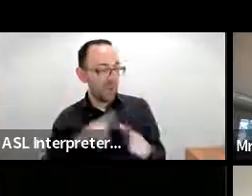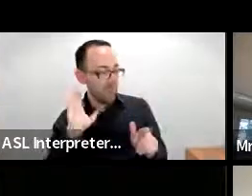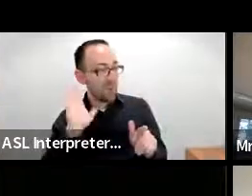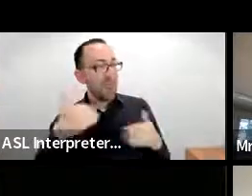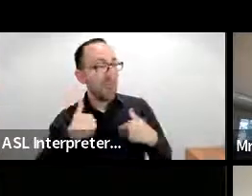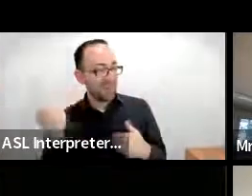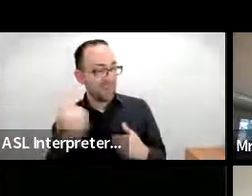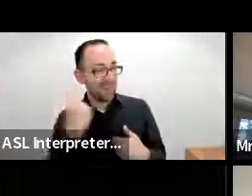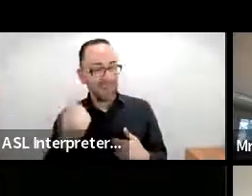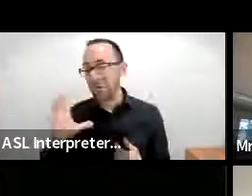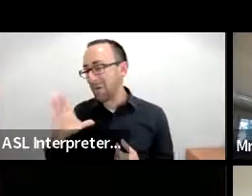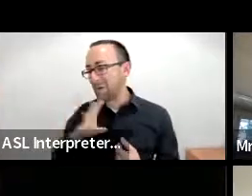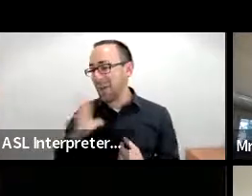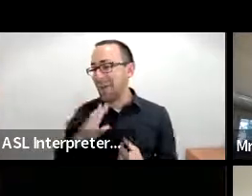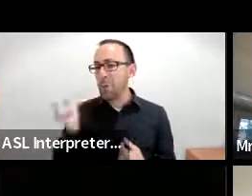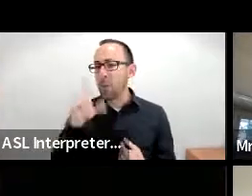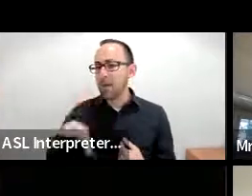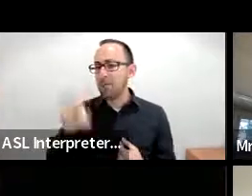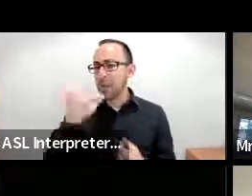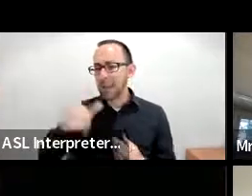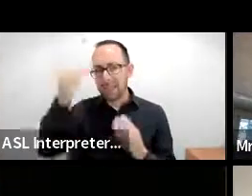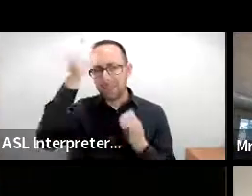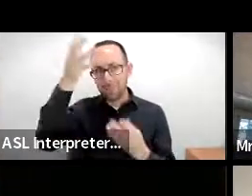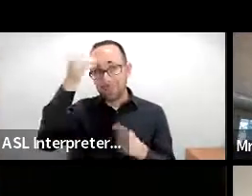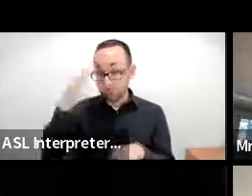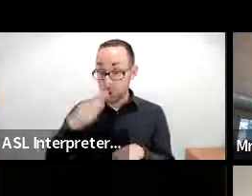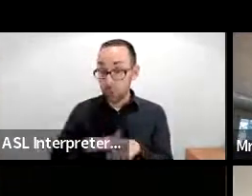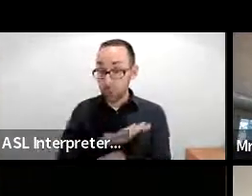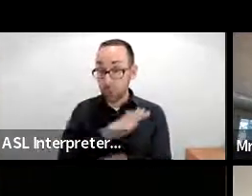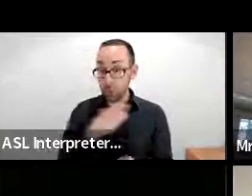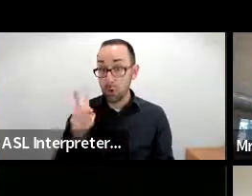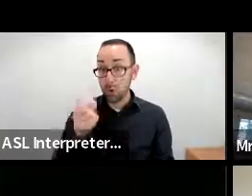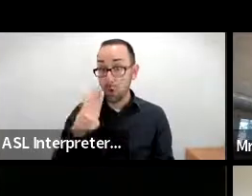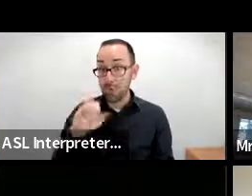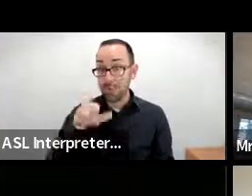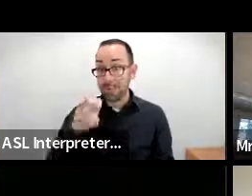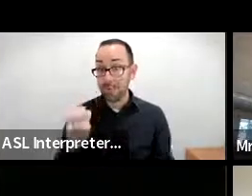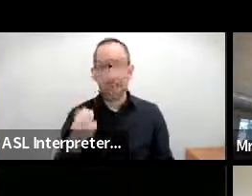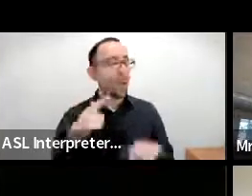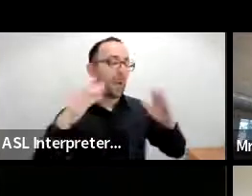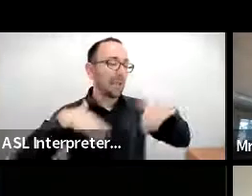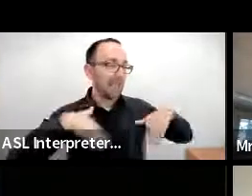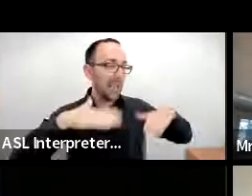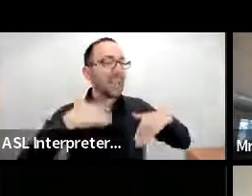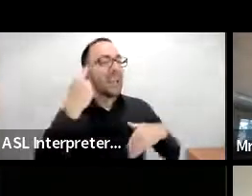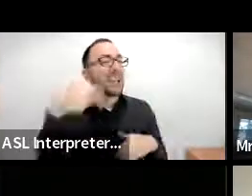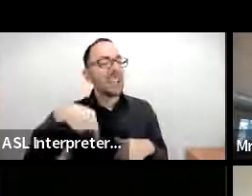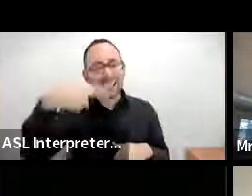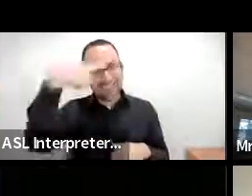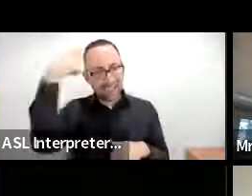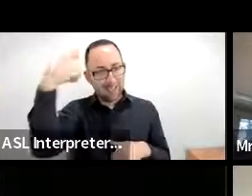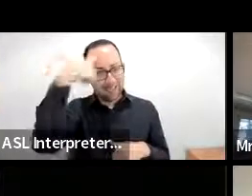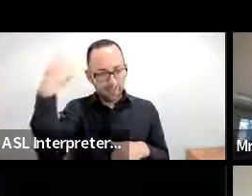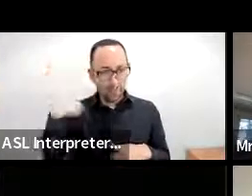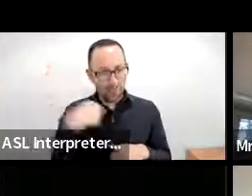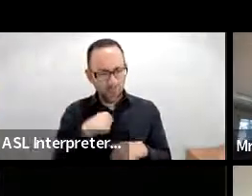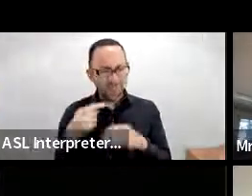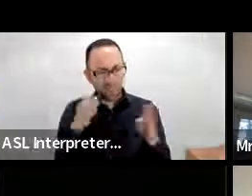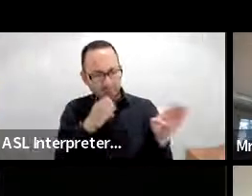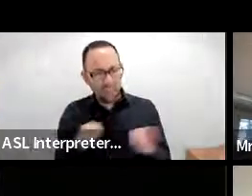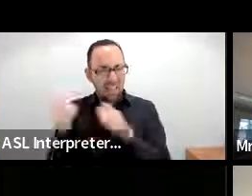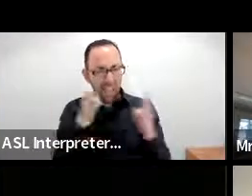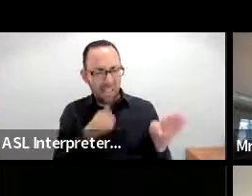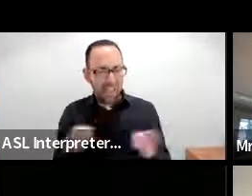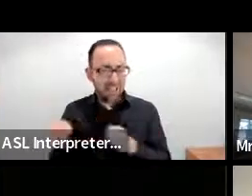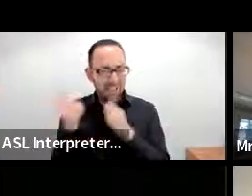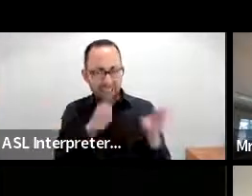Okay. Where would we find that information? Is it on the website? Not yet. Over the summer, as we're organizing our summer